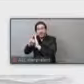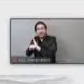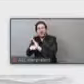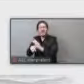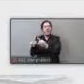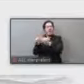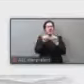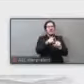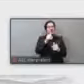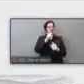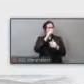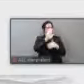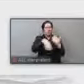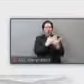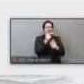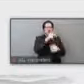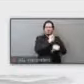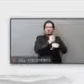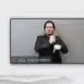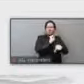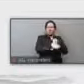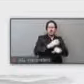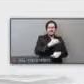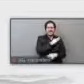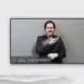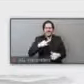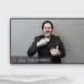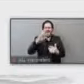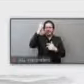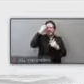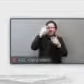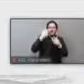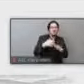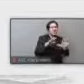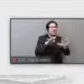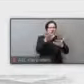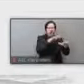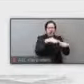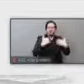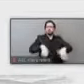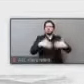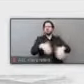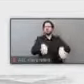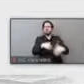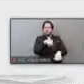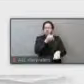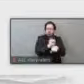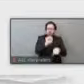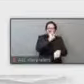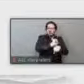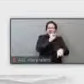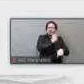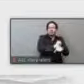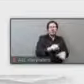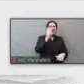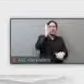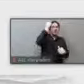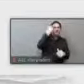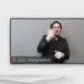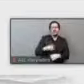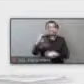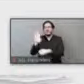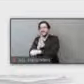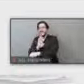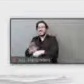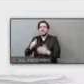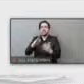worked so hard. That partnership between government and industry and members of the community